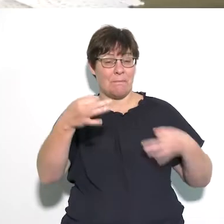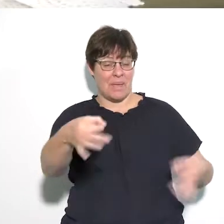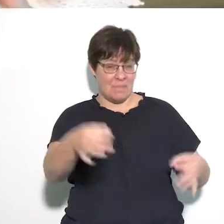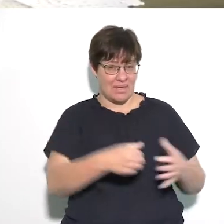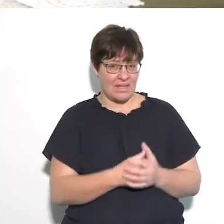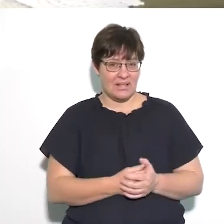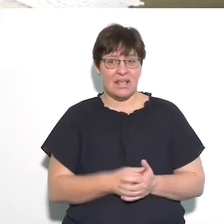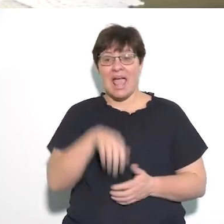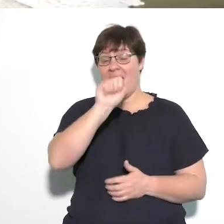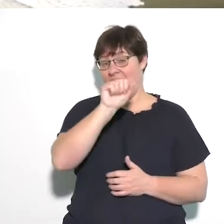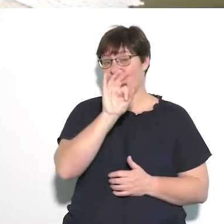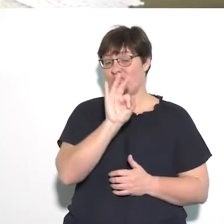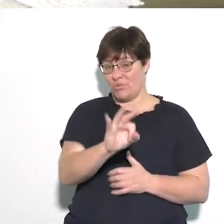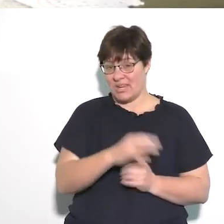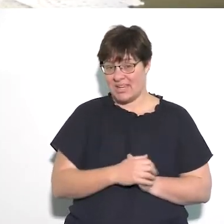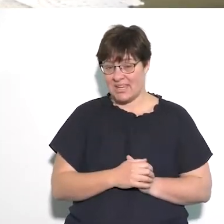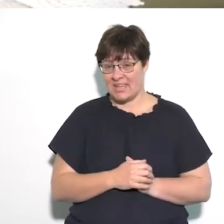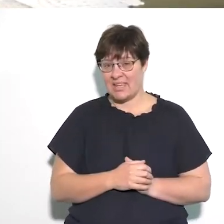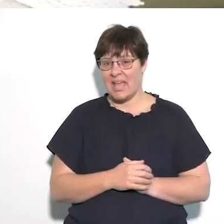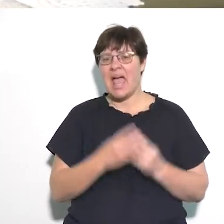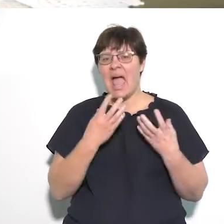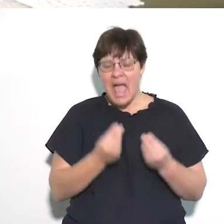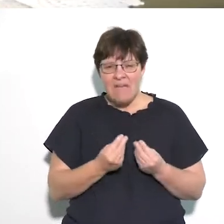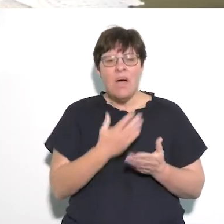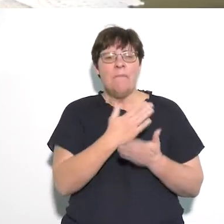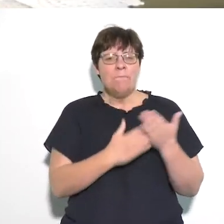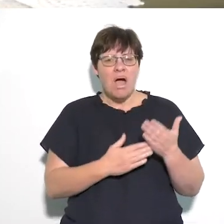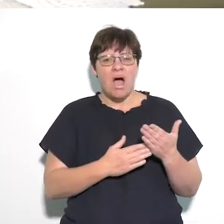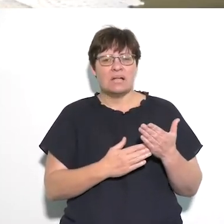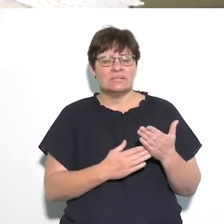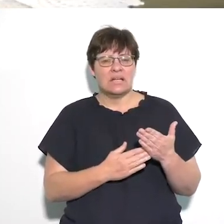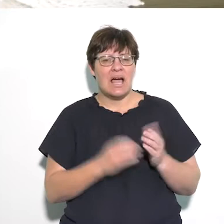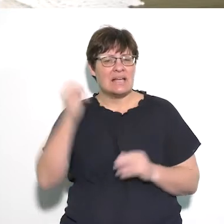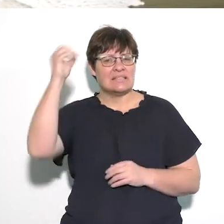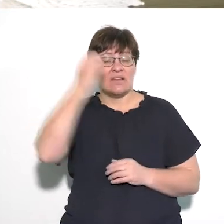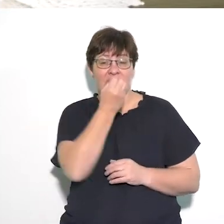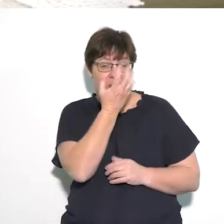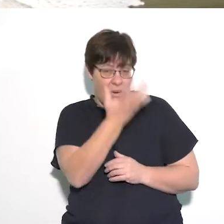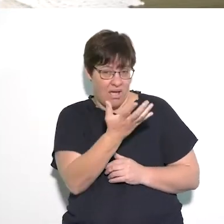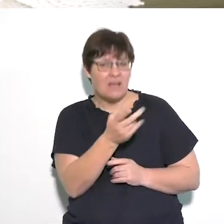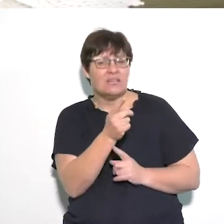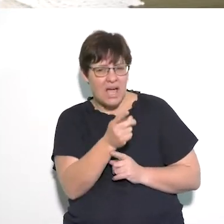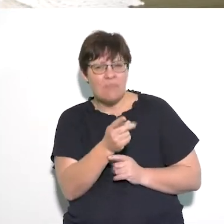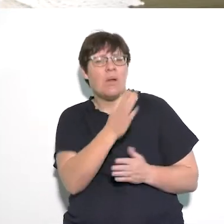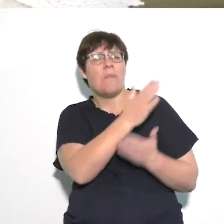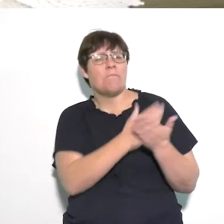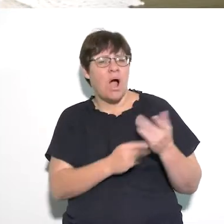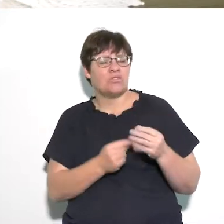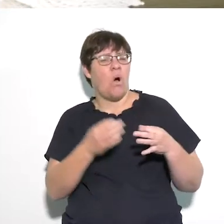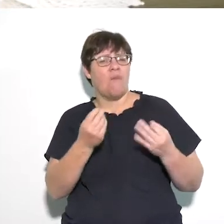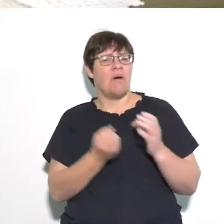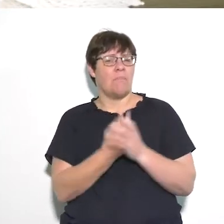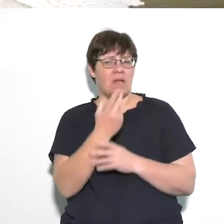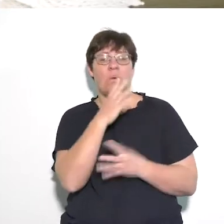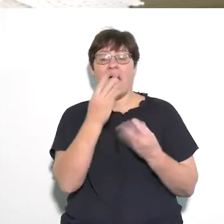got an A3 piece of card. And then I've got parts of the sunflower. You know, children in grade R really should start to learn the parts of the plant. So I've